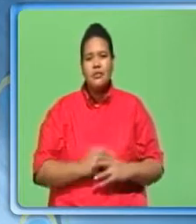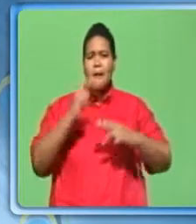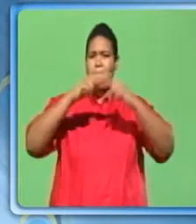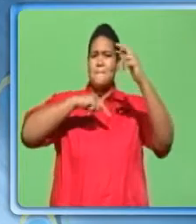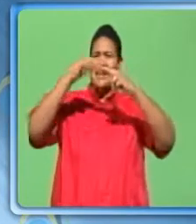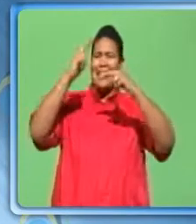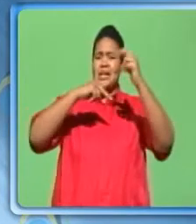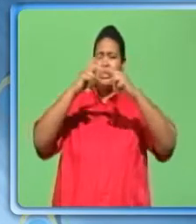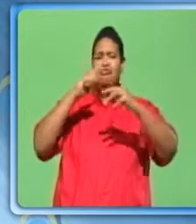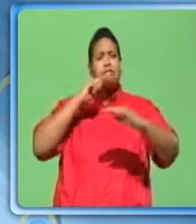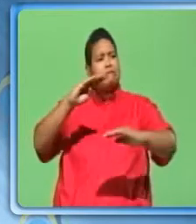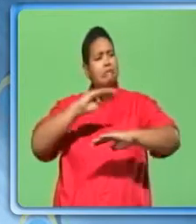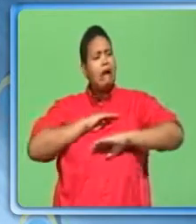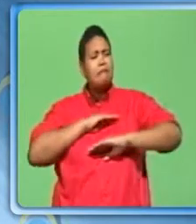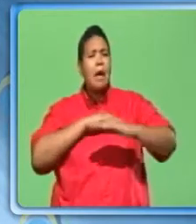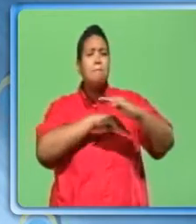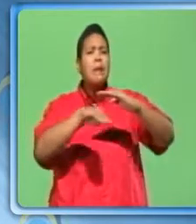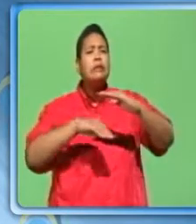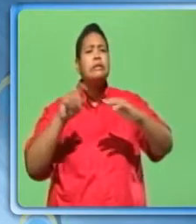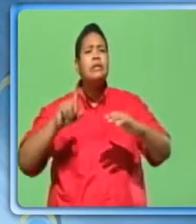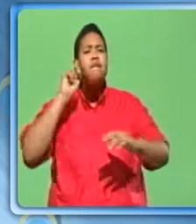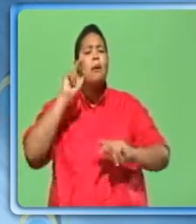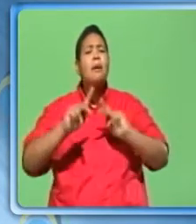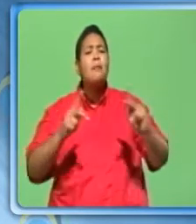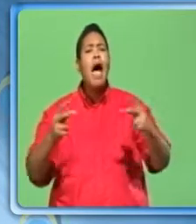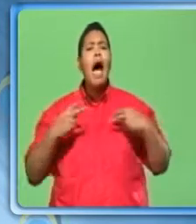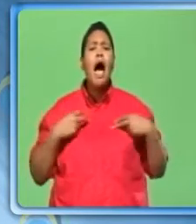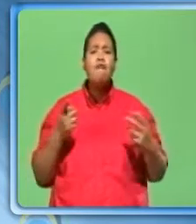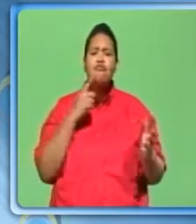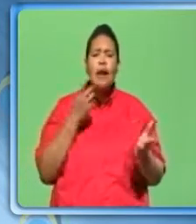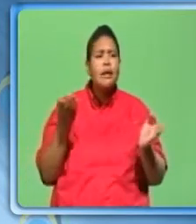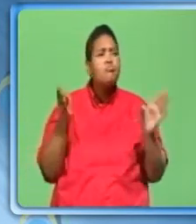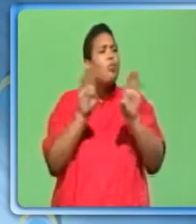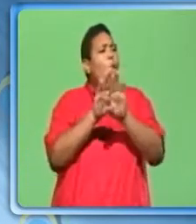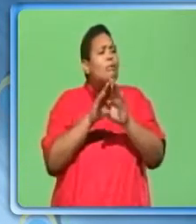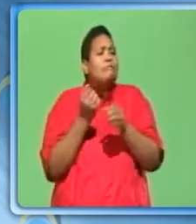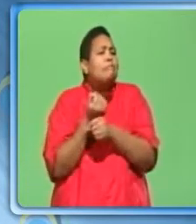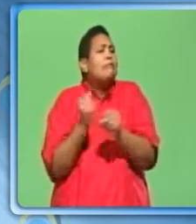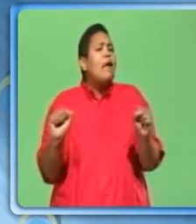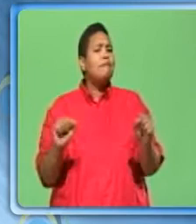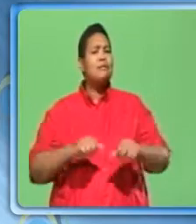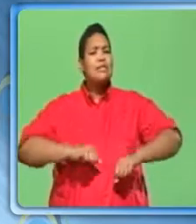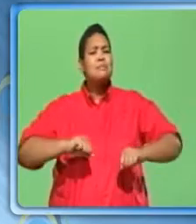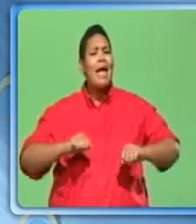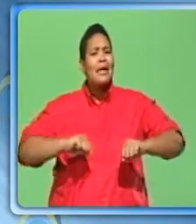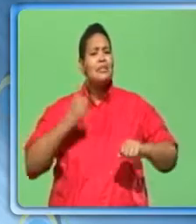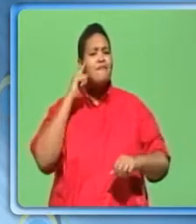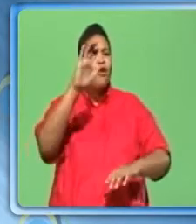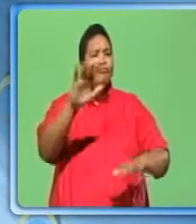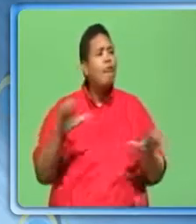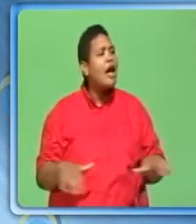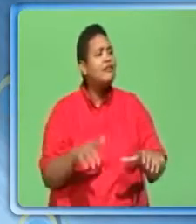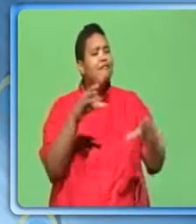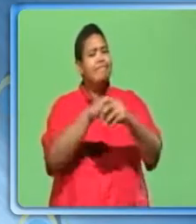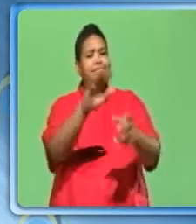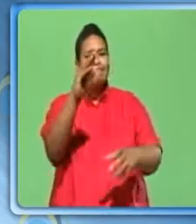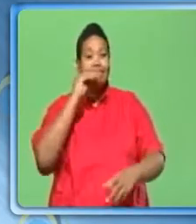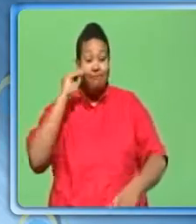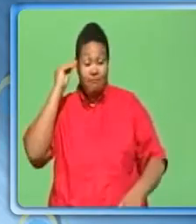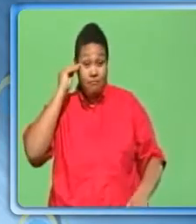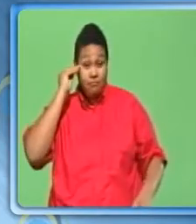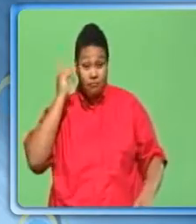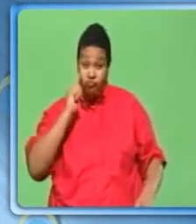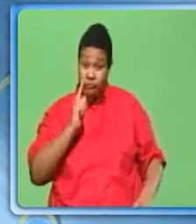Buildings satisfy the basic need for people to have an enclosed, secure space for their activities. One